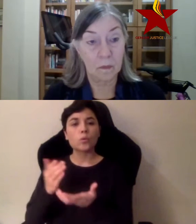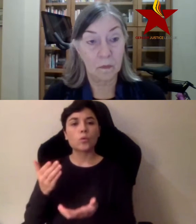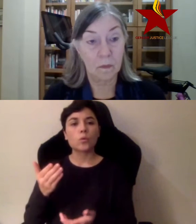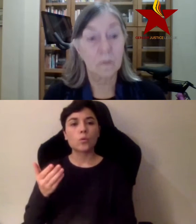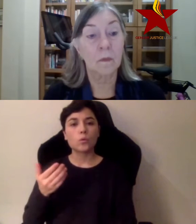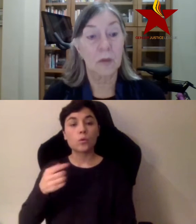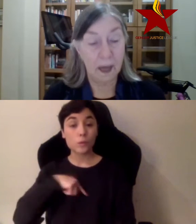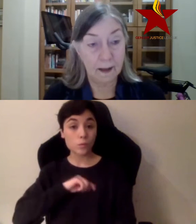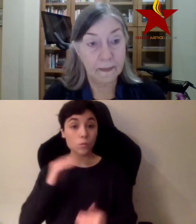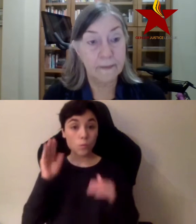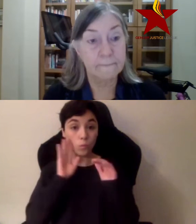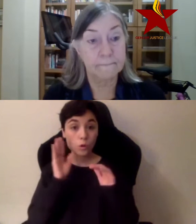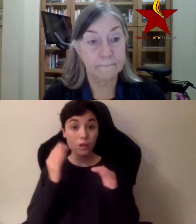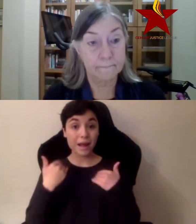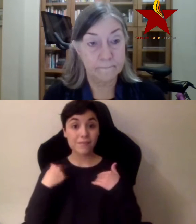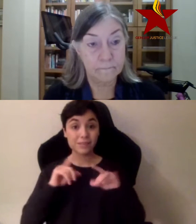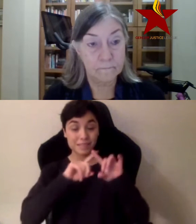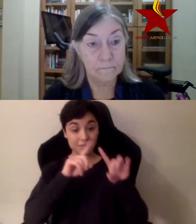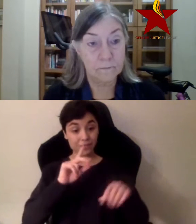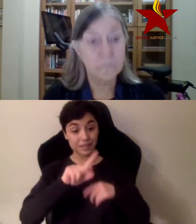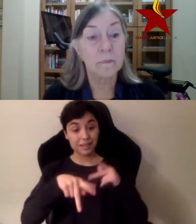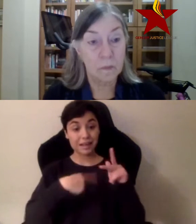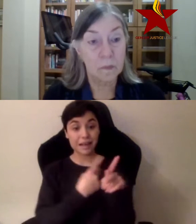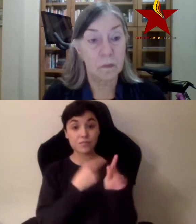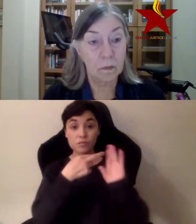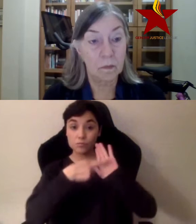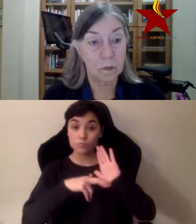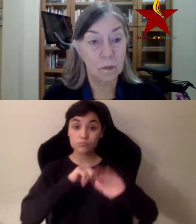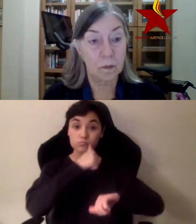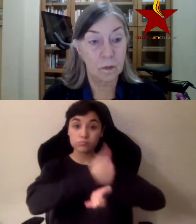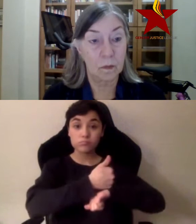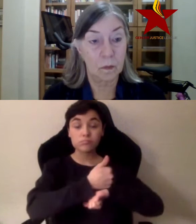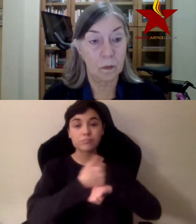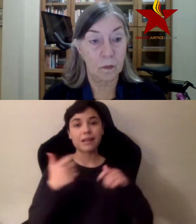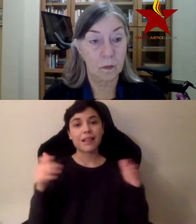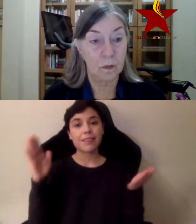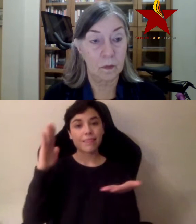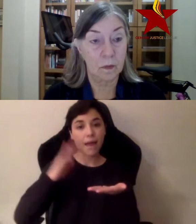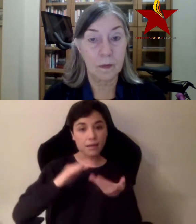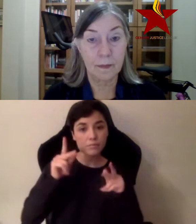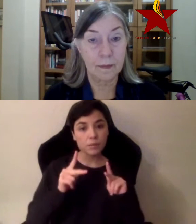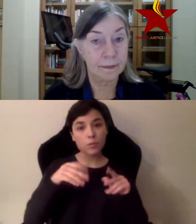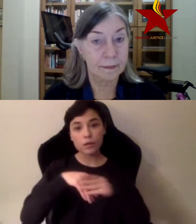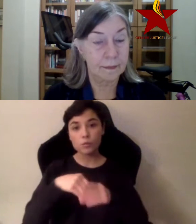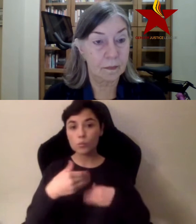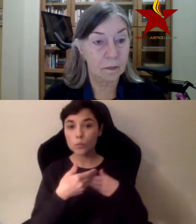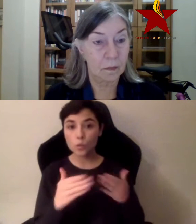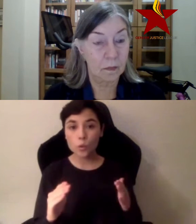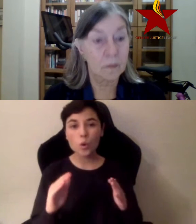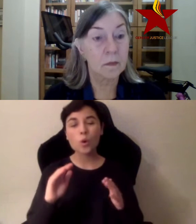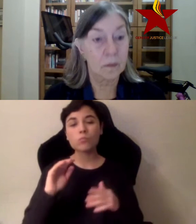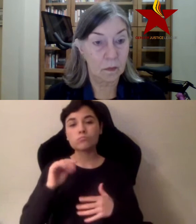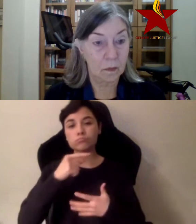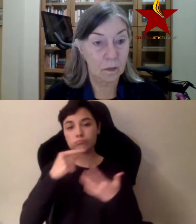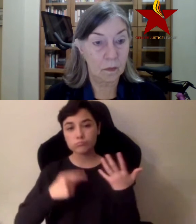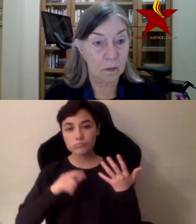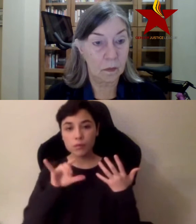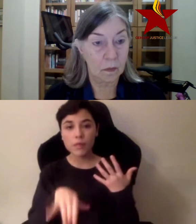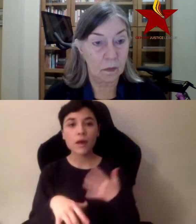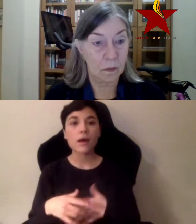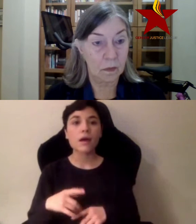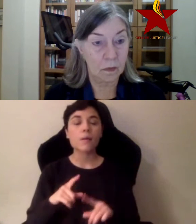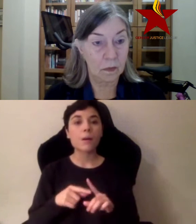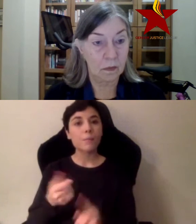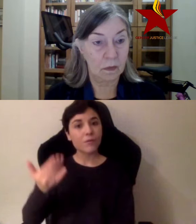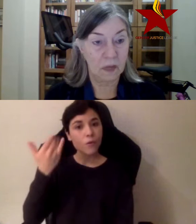alternate schedules. So I think we're really learning. And it seems kind of, if you think about it, you know, you would go to school or work when you had a cold and